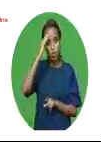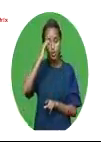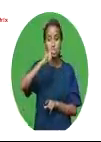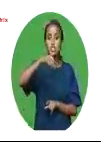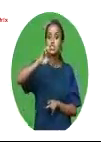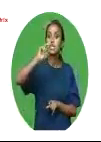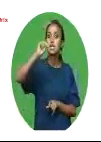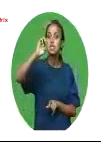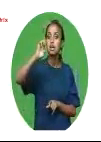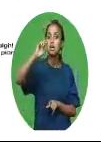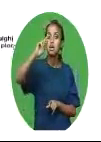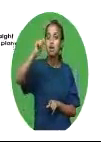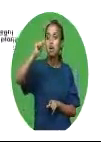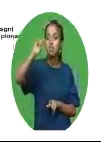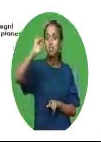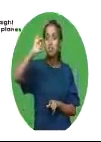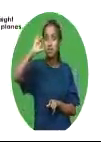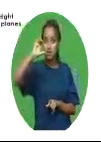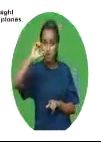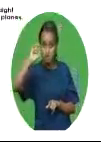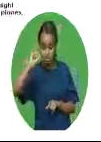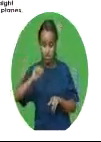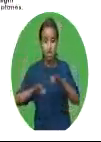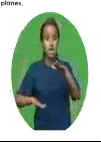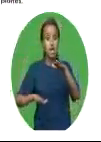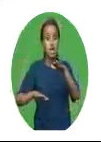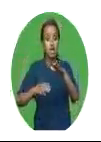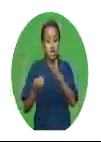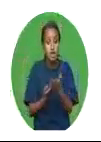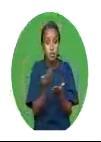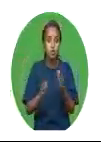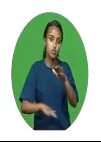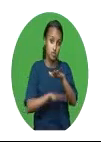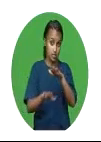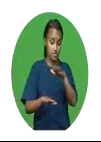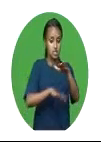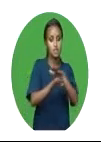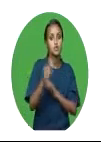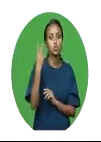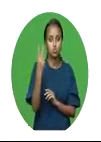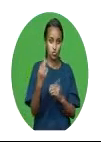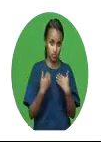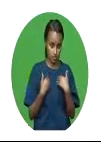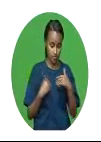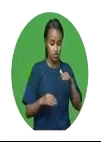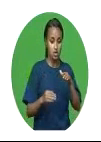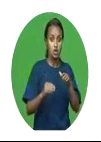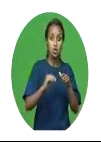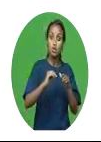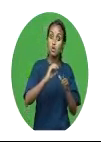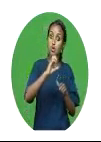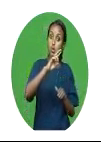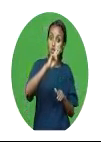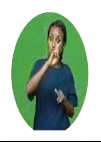generatrix, is an element of the surface. There are two types of surface, namely ruled